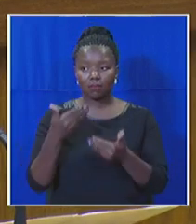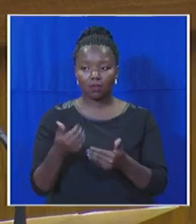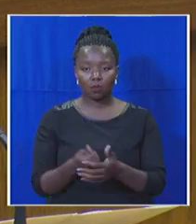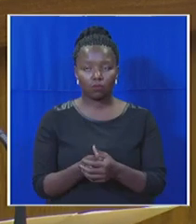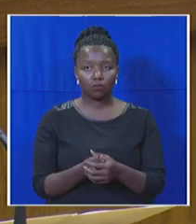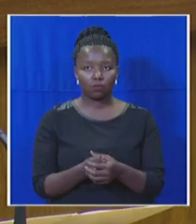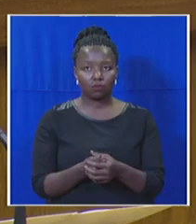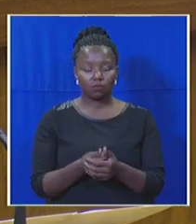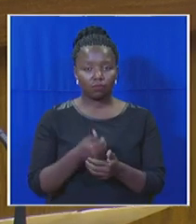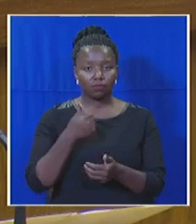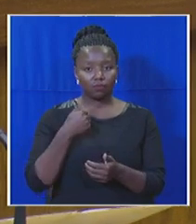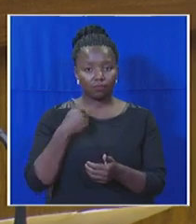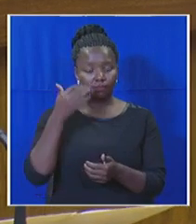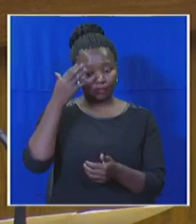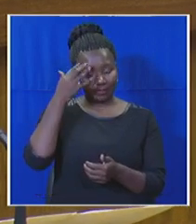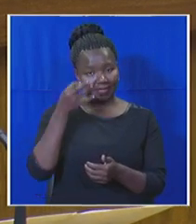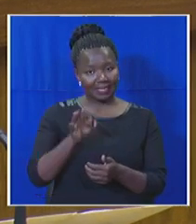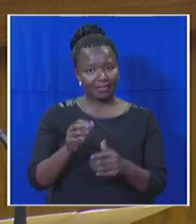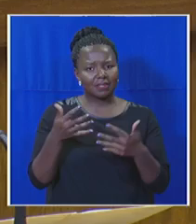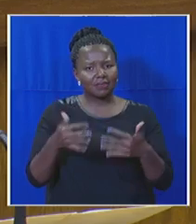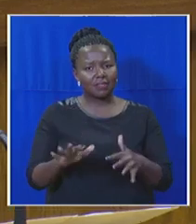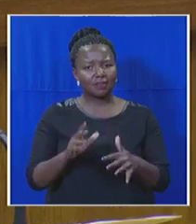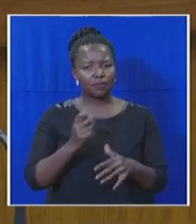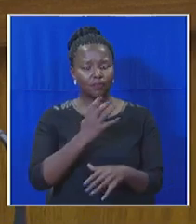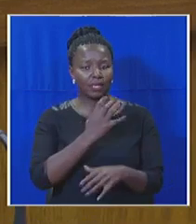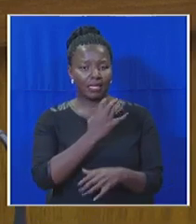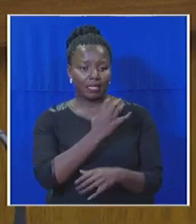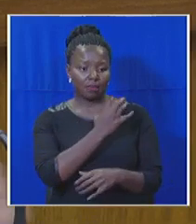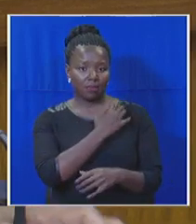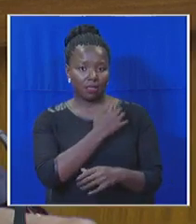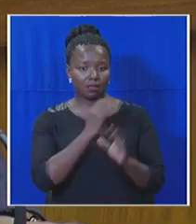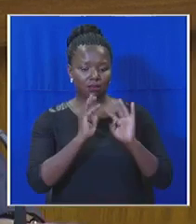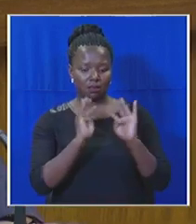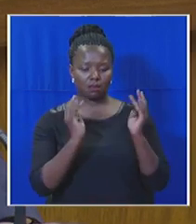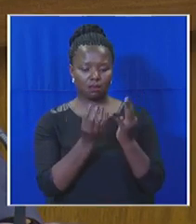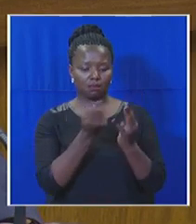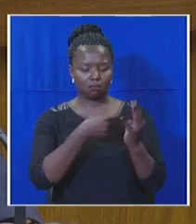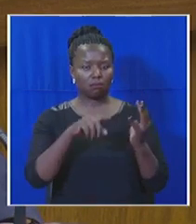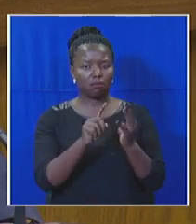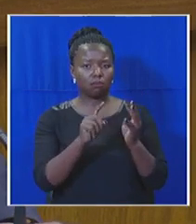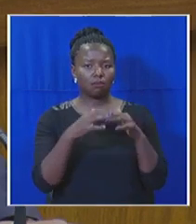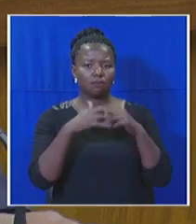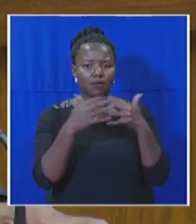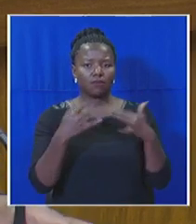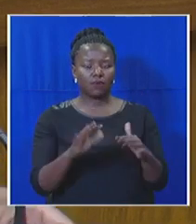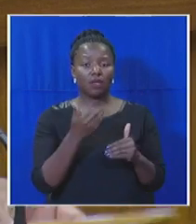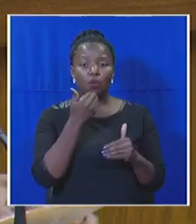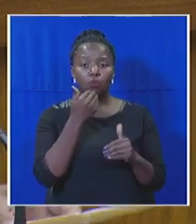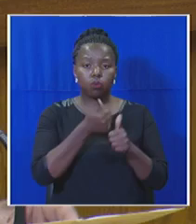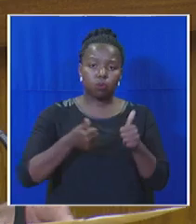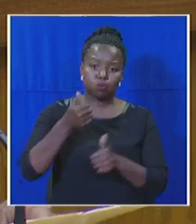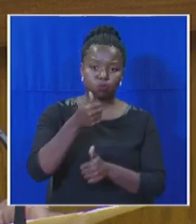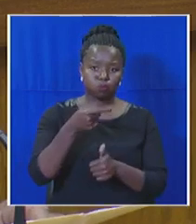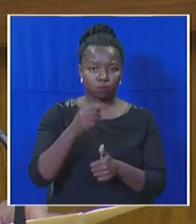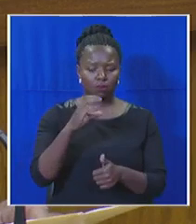Government has appointed an interministerial committee led by the Minister of Cooperative